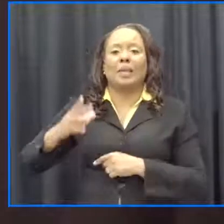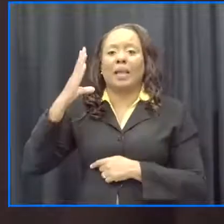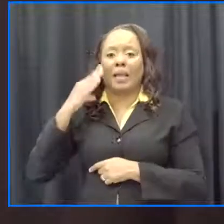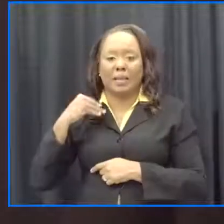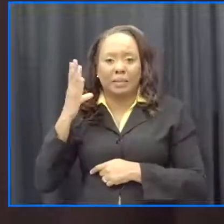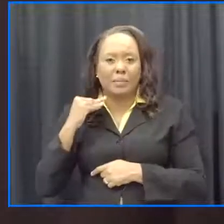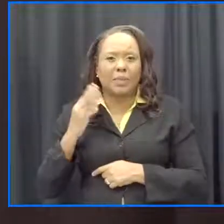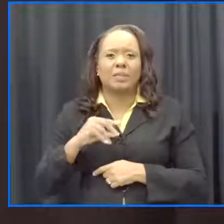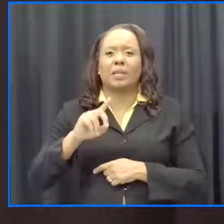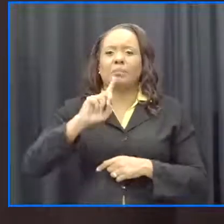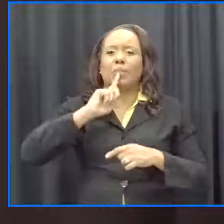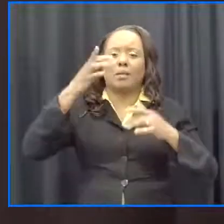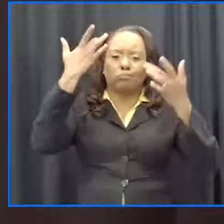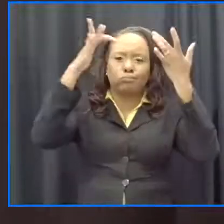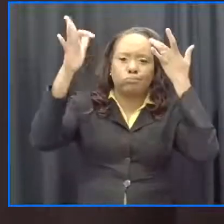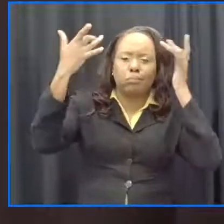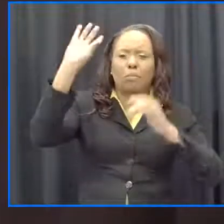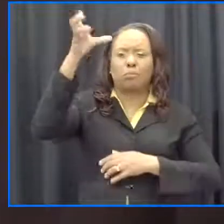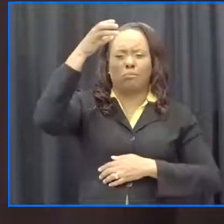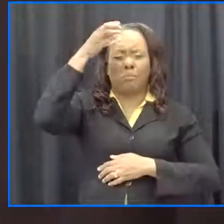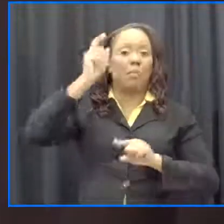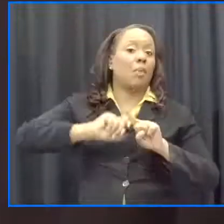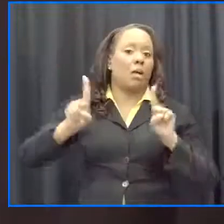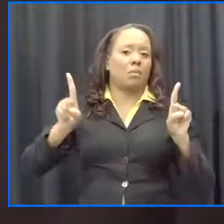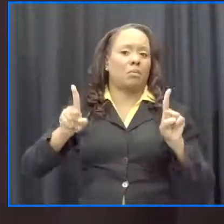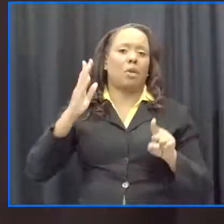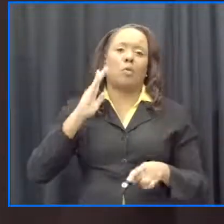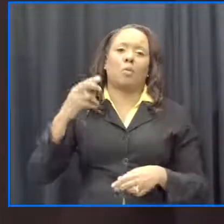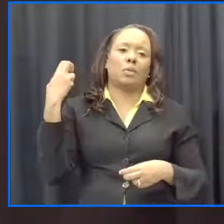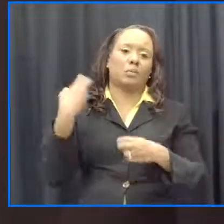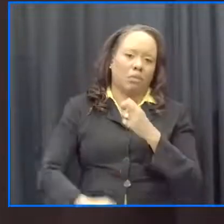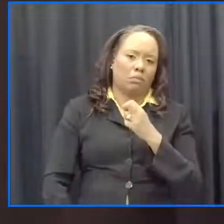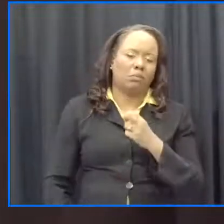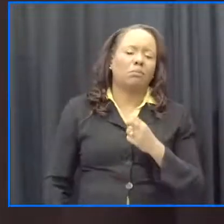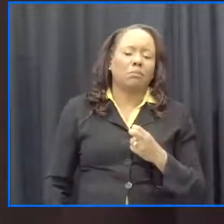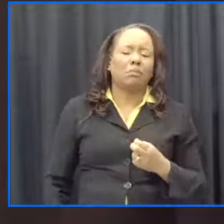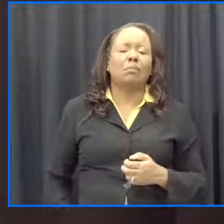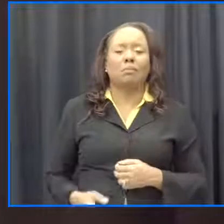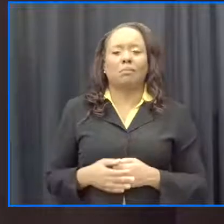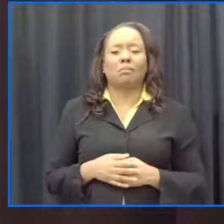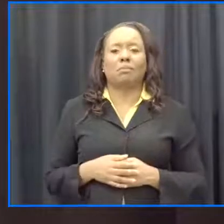and their solid intellect. But it will be tough going.